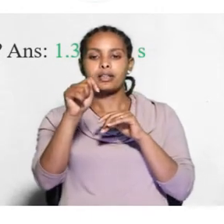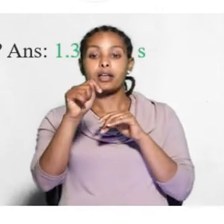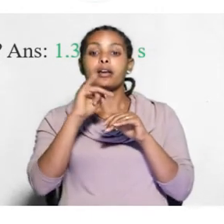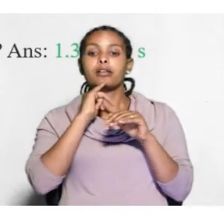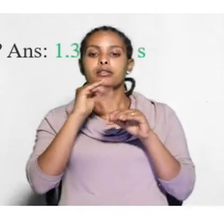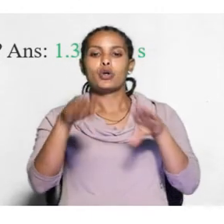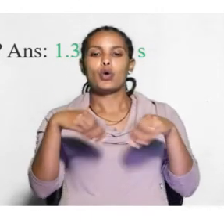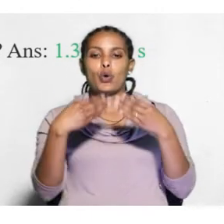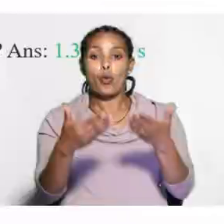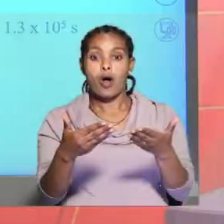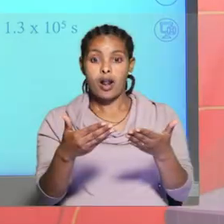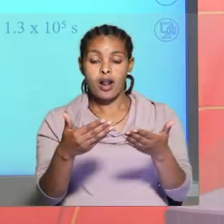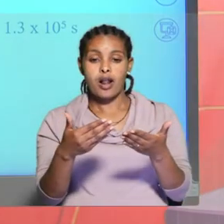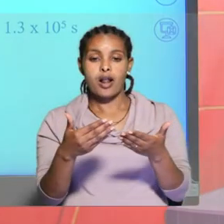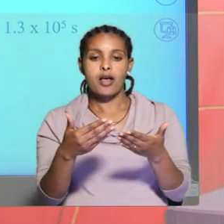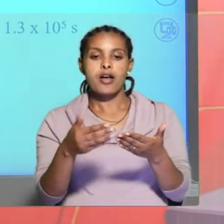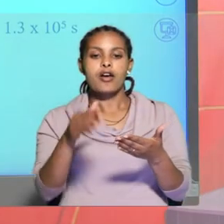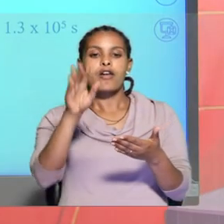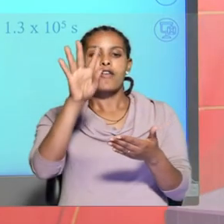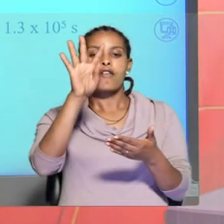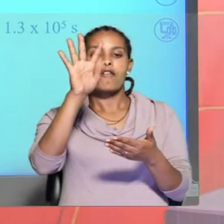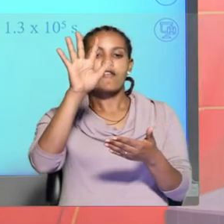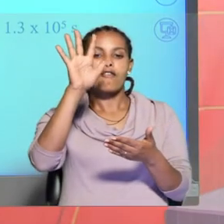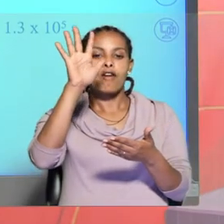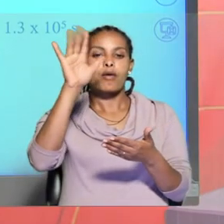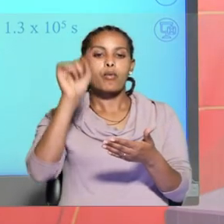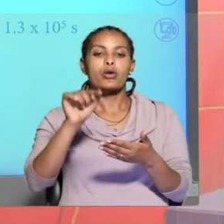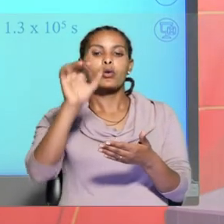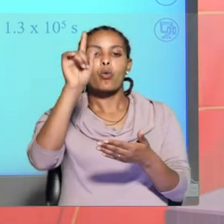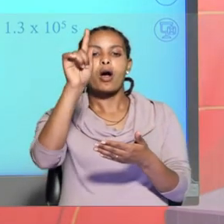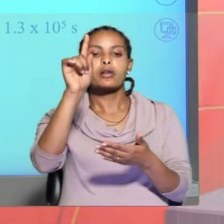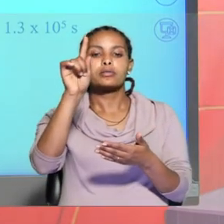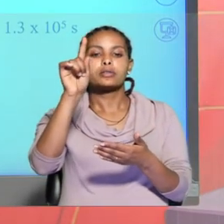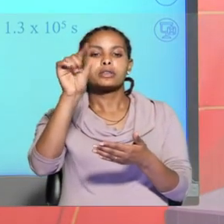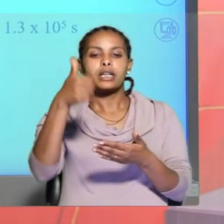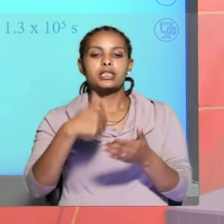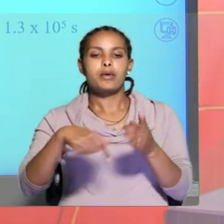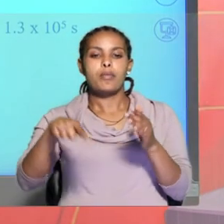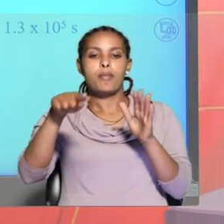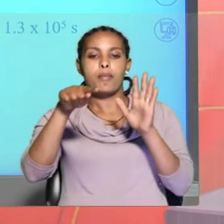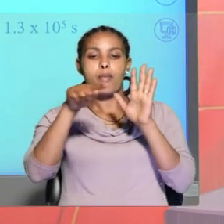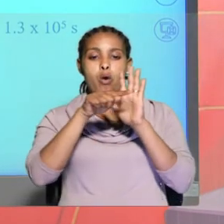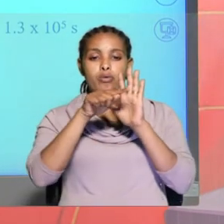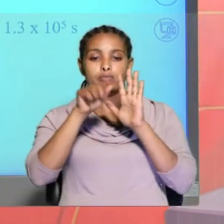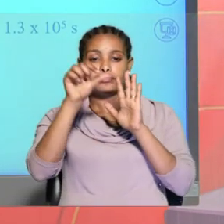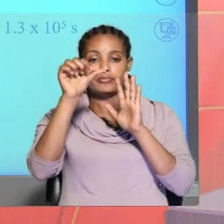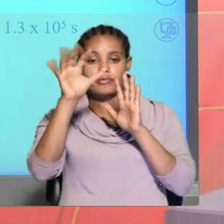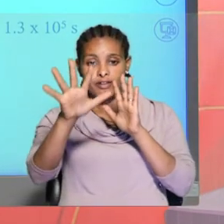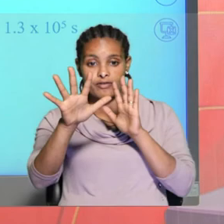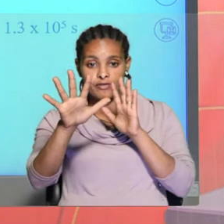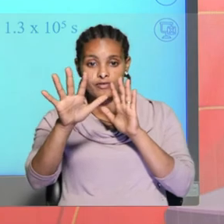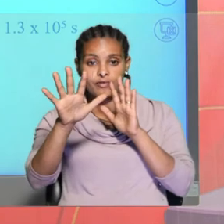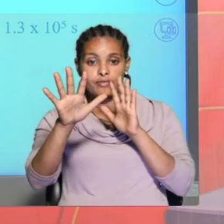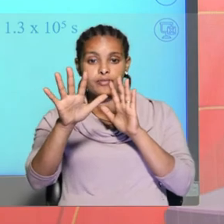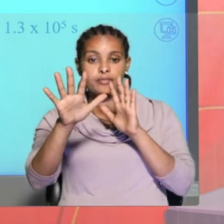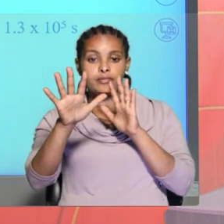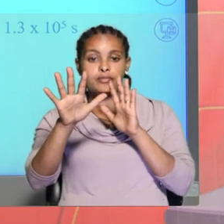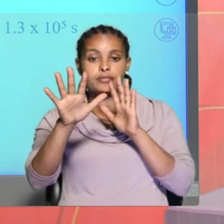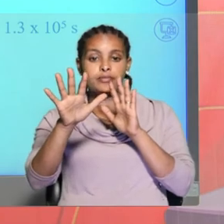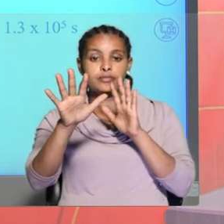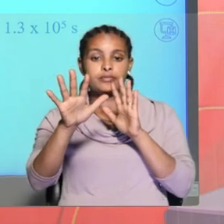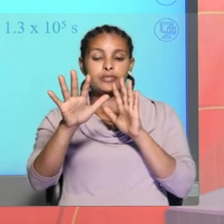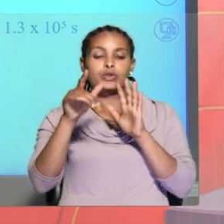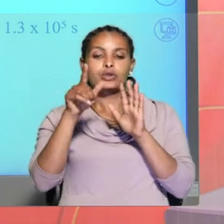equal 5.1 times 10 to the power of 4 seconds this